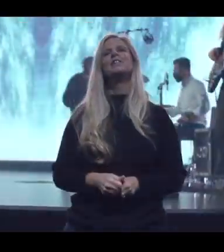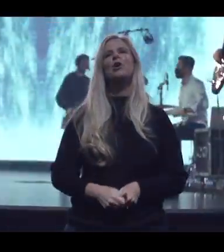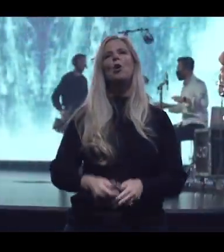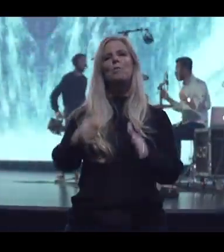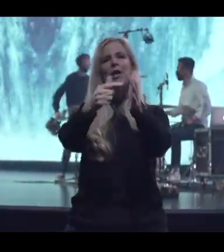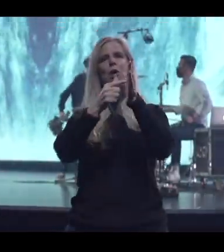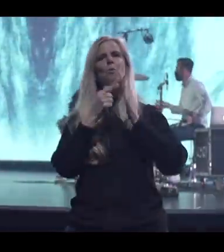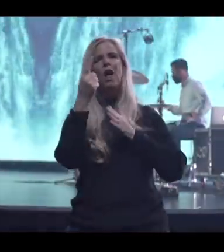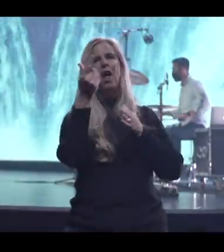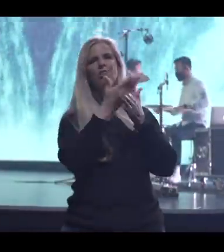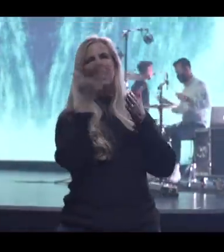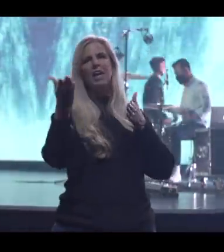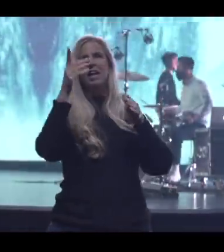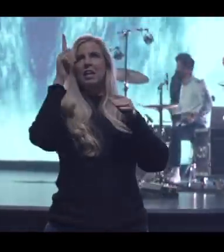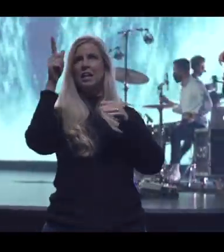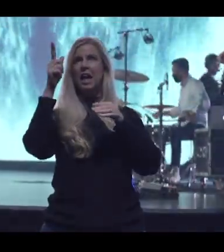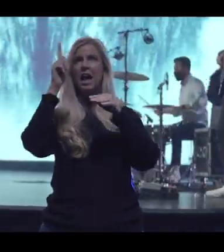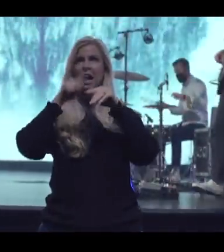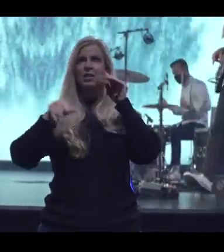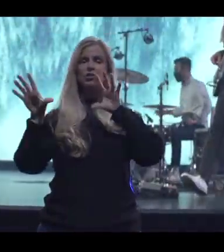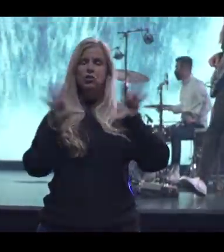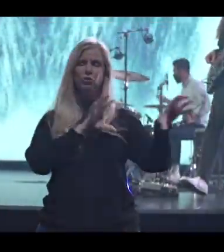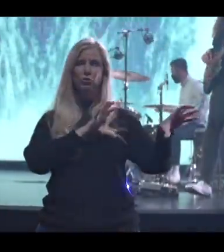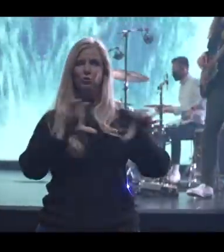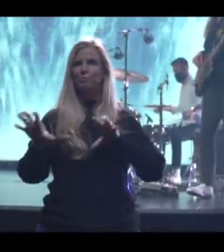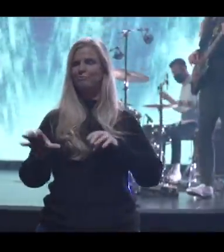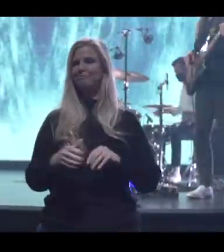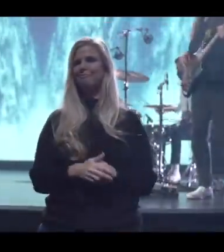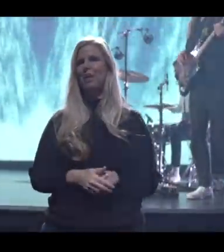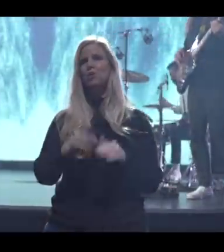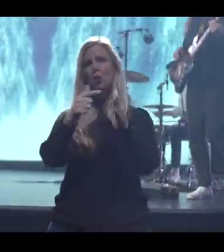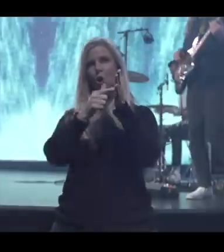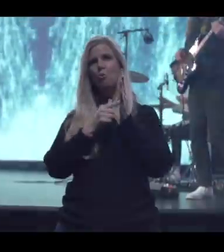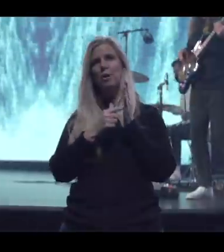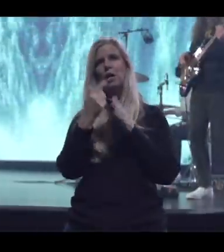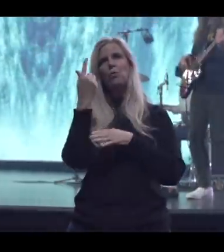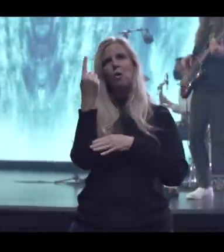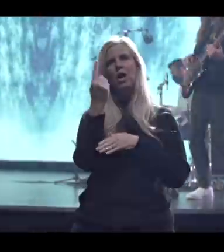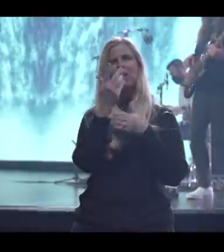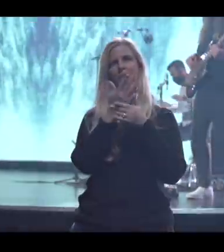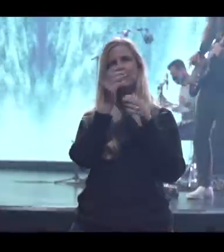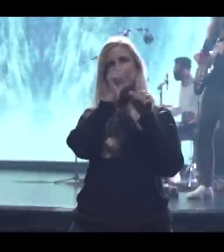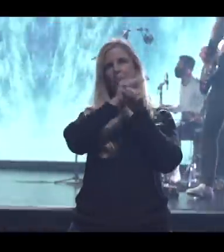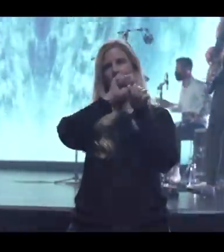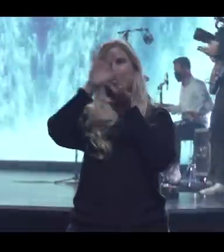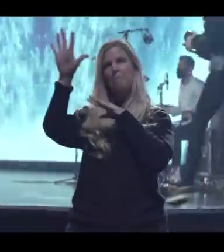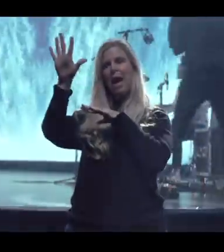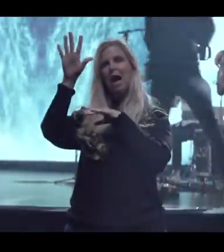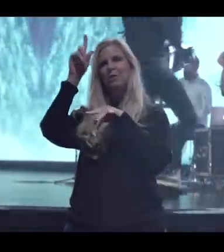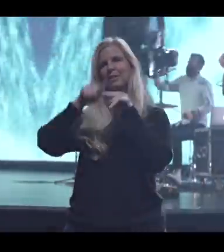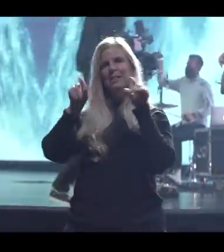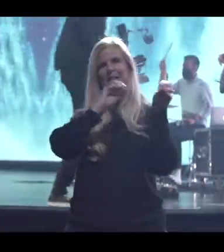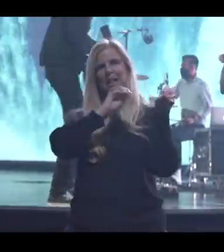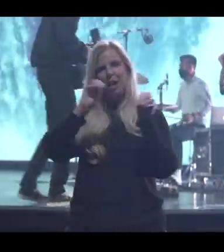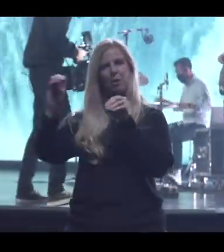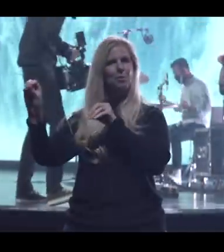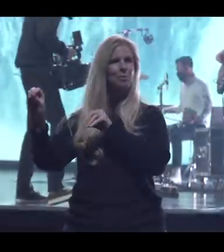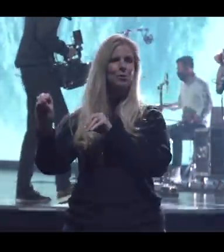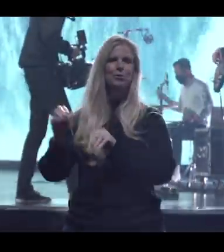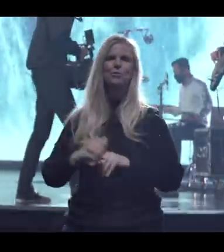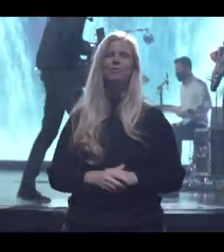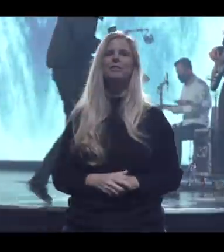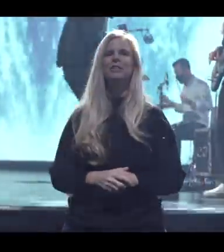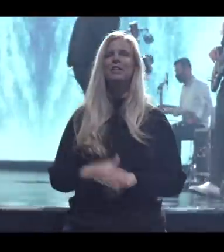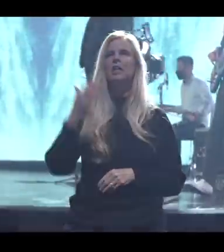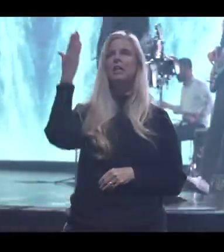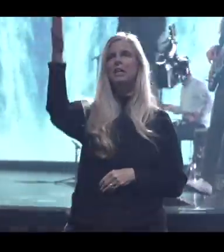disappointment. Show me one thing he can do. Show me a mountain he can